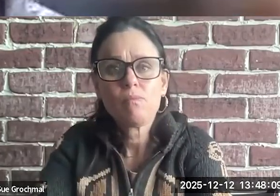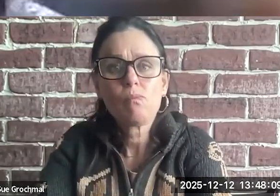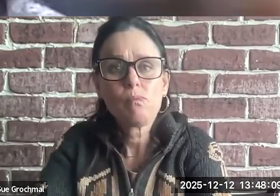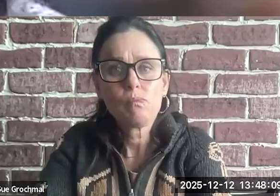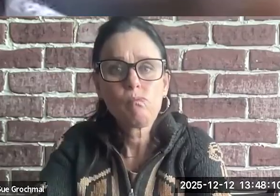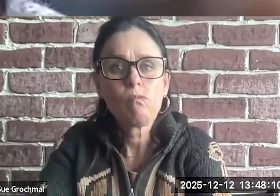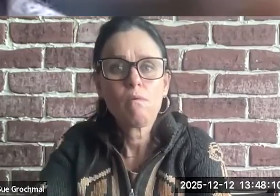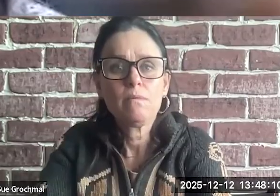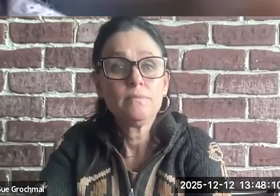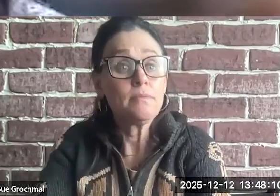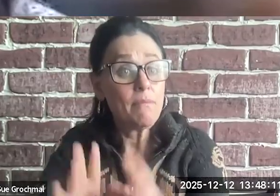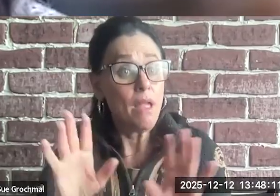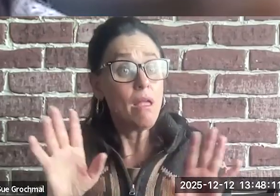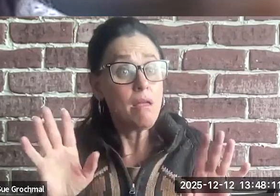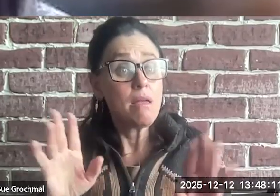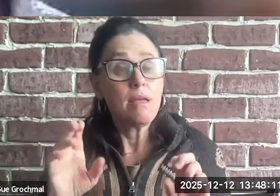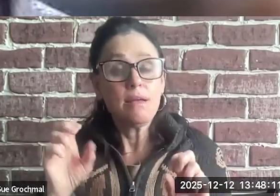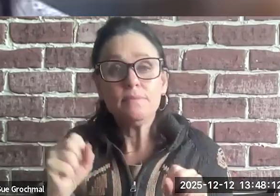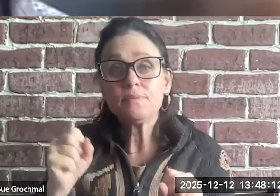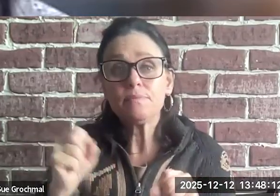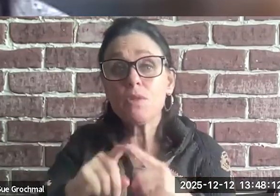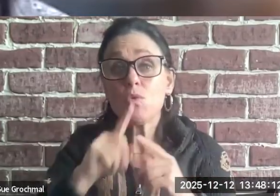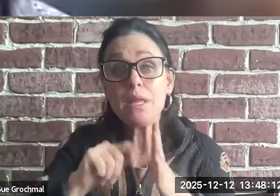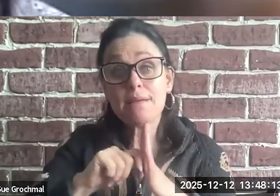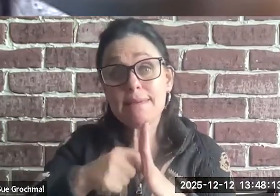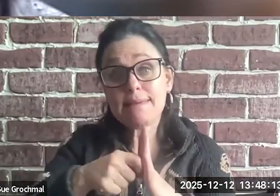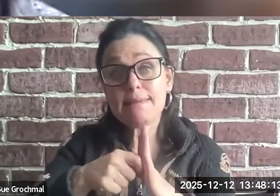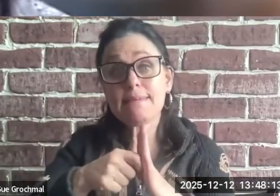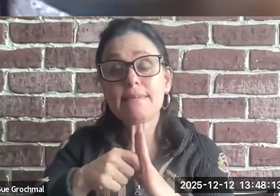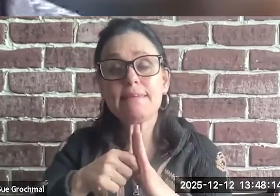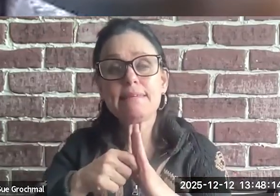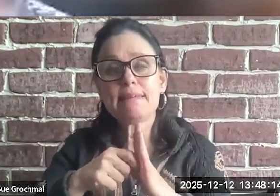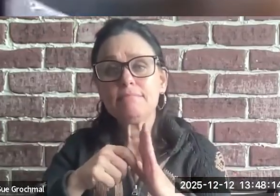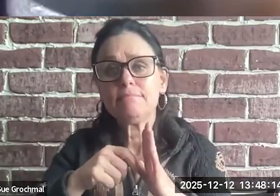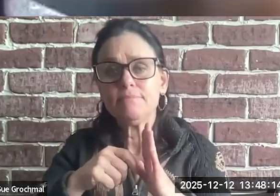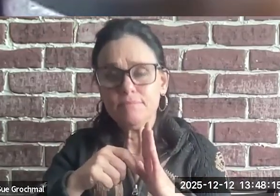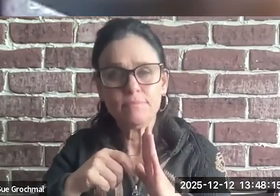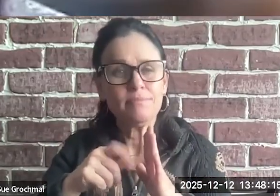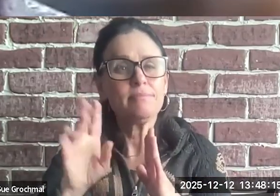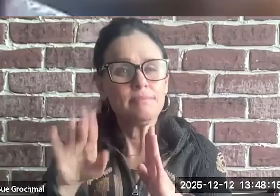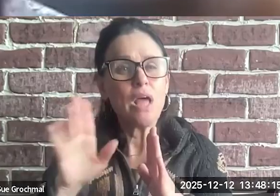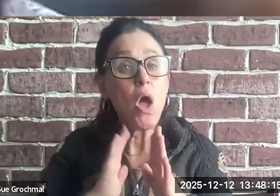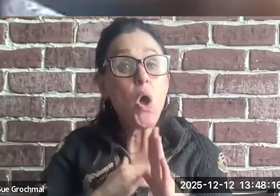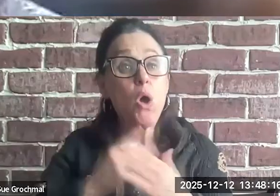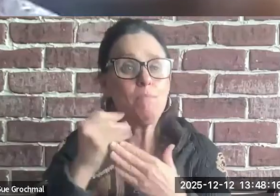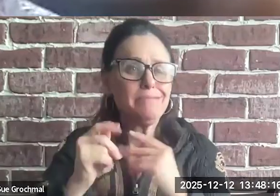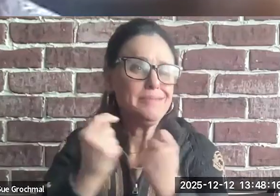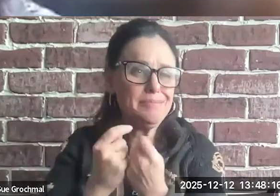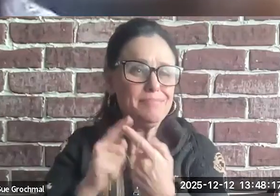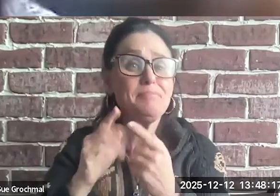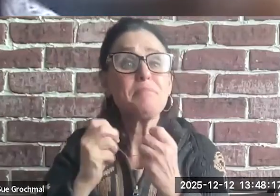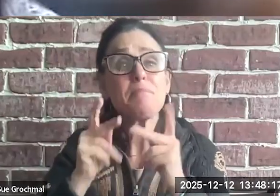yeah, I can start. So really key to that is, so our project team includes folks